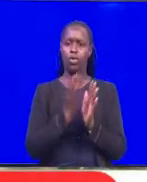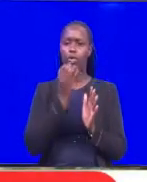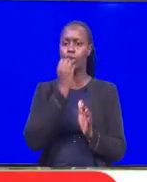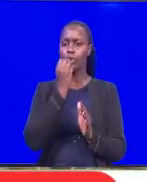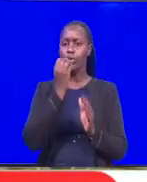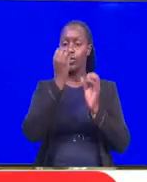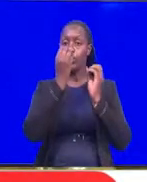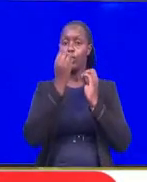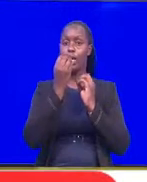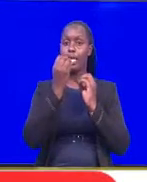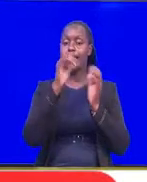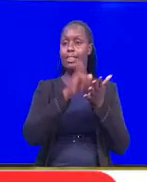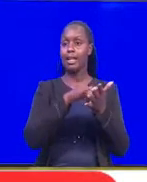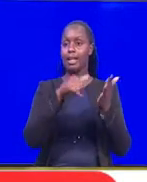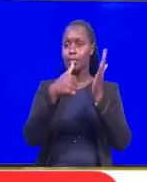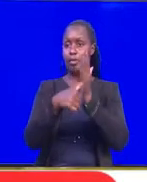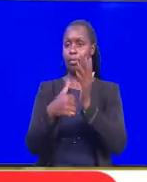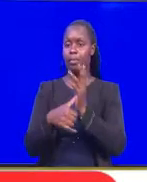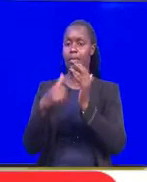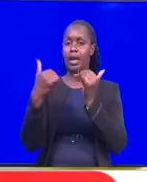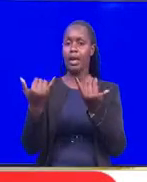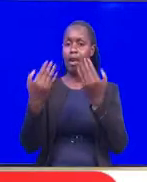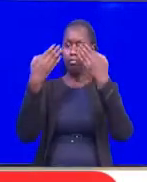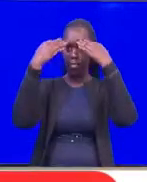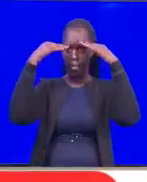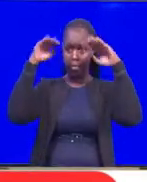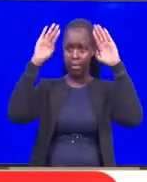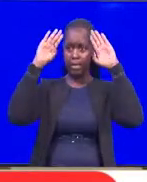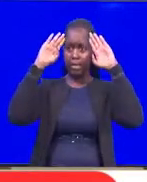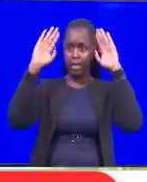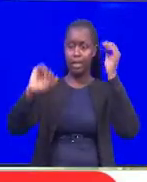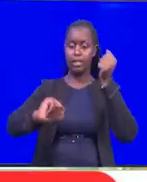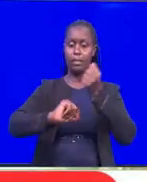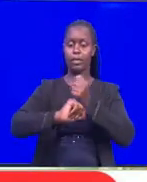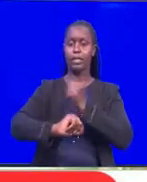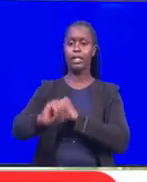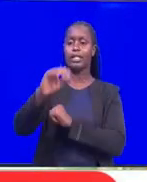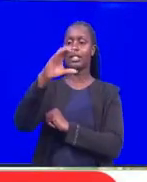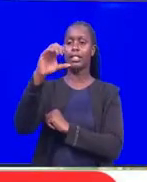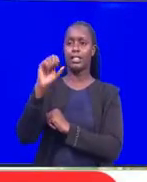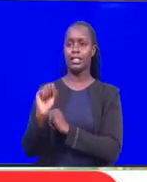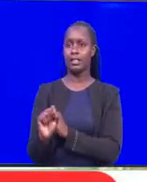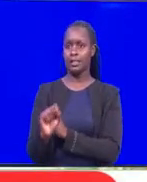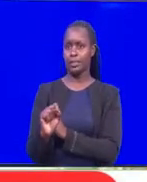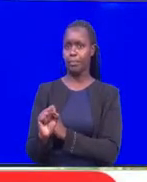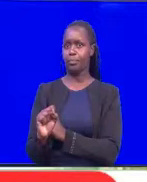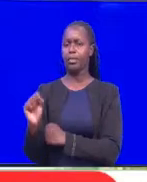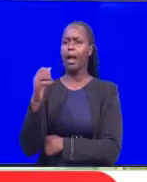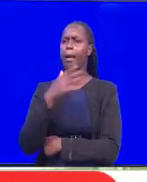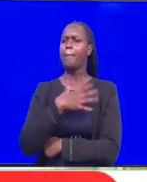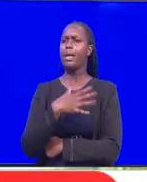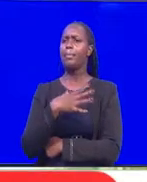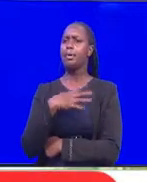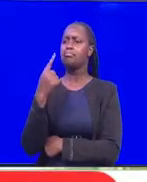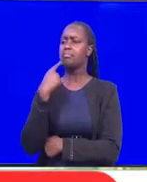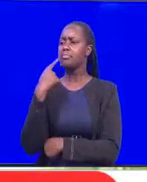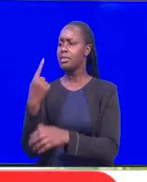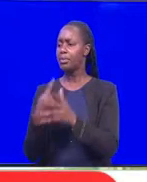government spokesperson Isaac Mwaura supported the embattled cabinet secretary. People saying